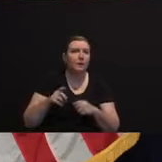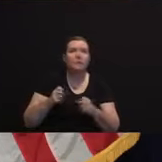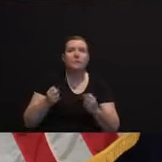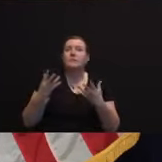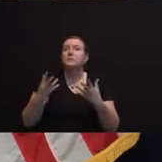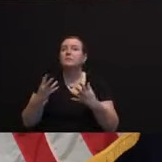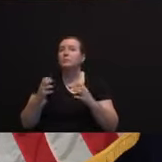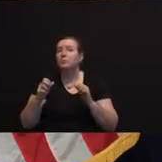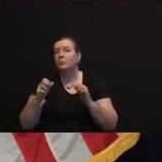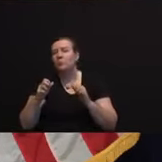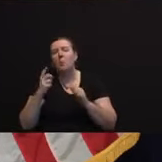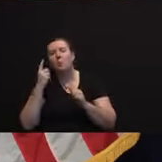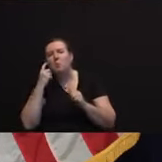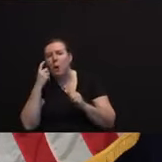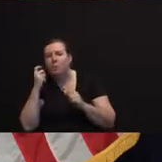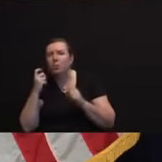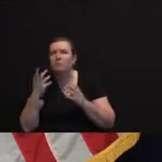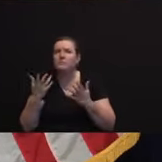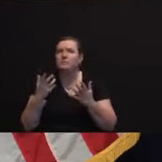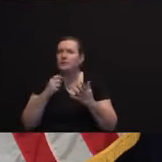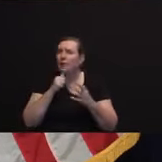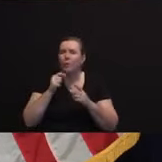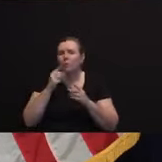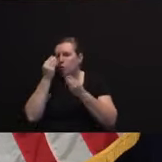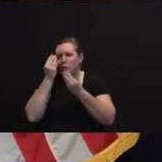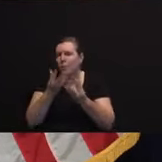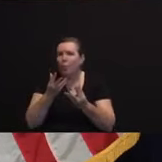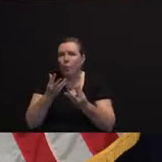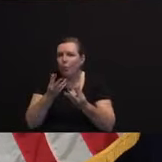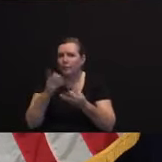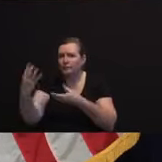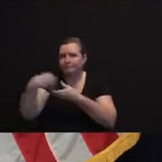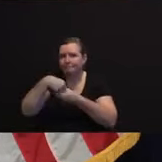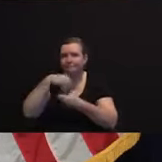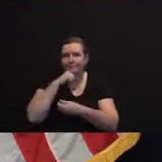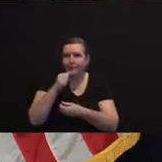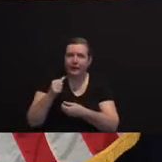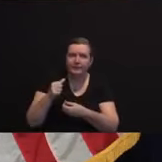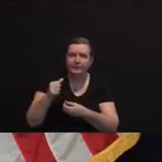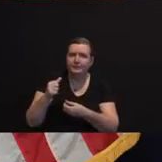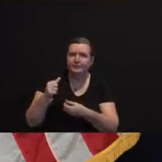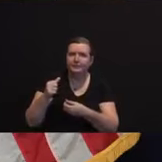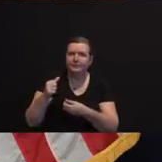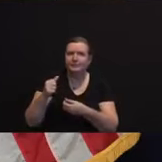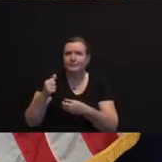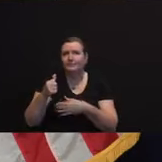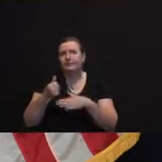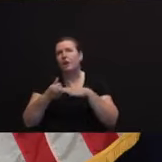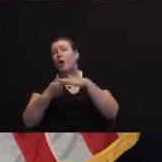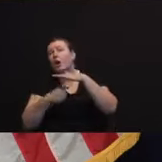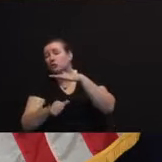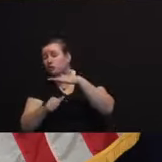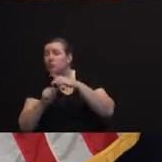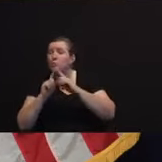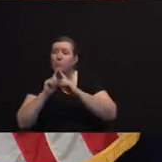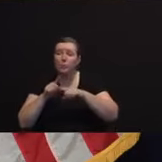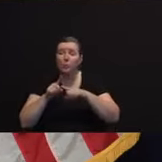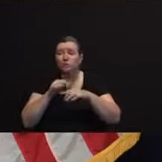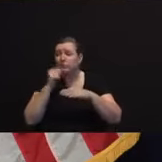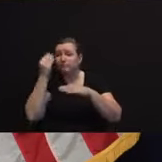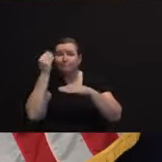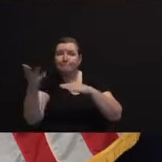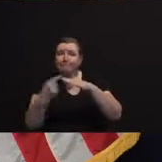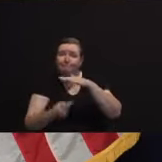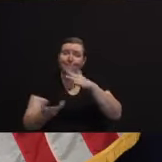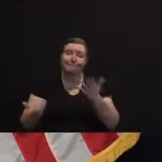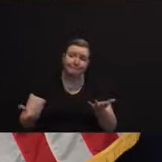don't publicly report at this time because we believe that that's an underreported number and that we don't want to skew that